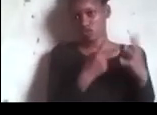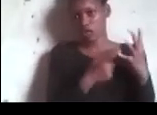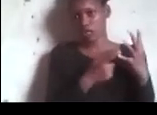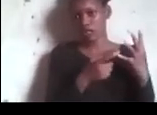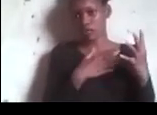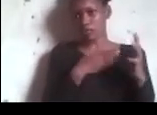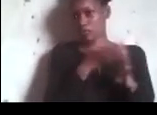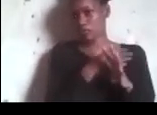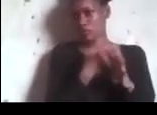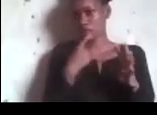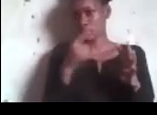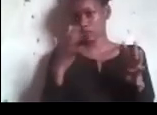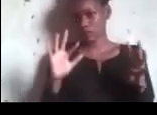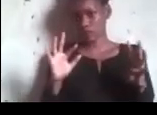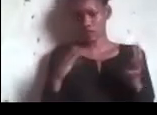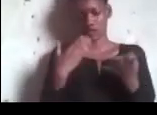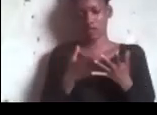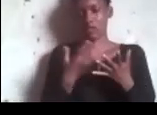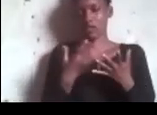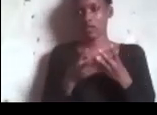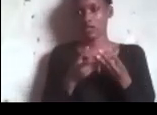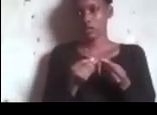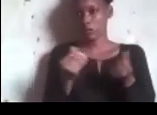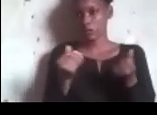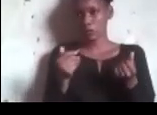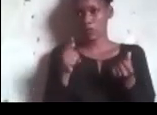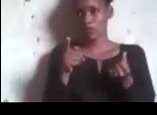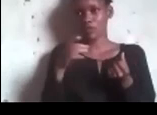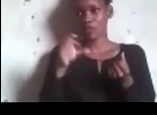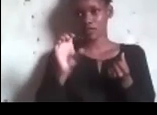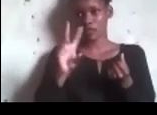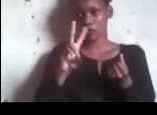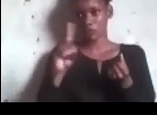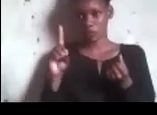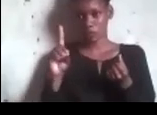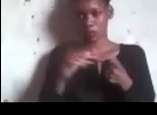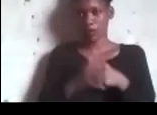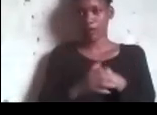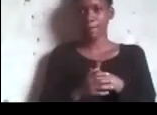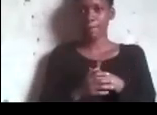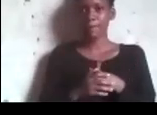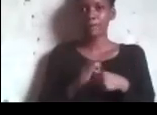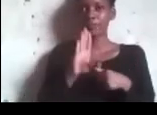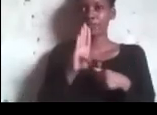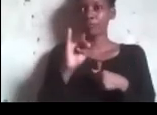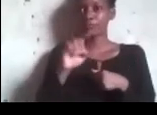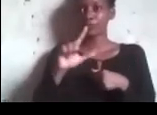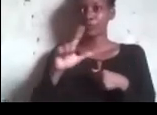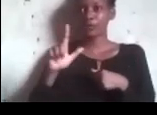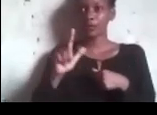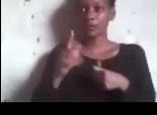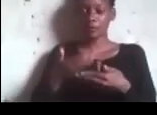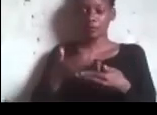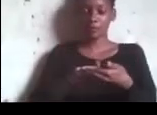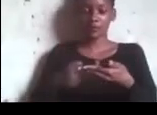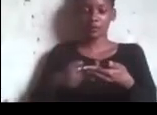respect of Section 21. So the bill proposed to expand the scope